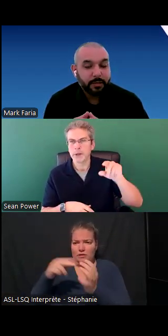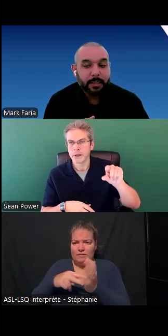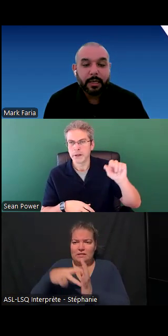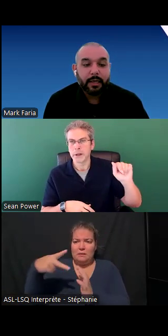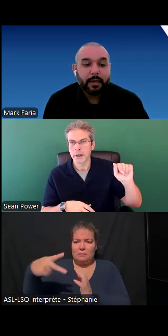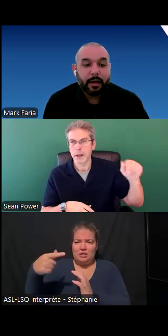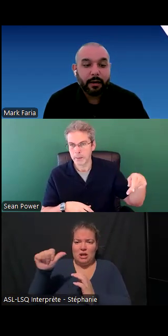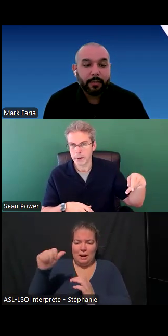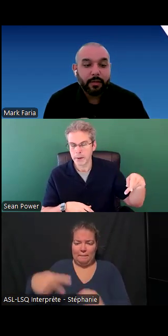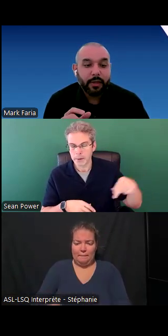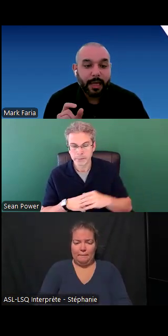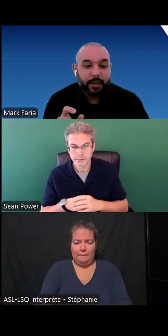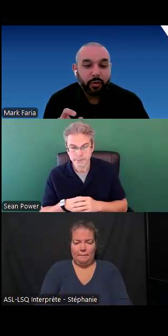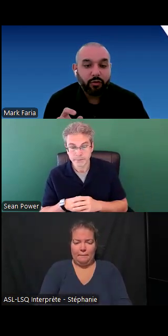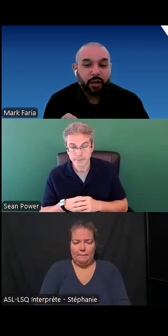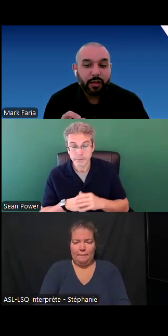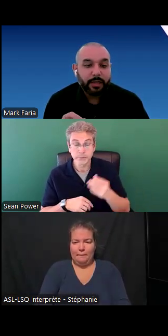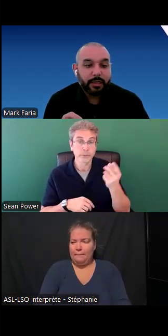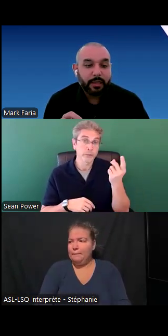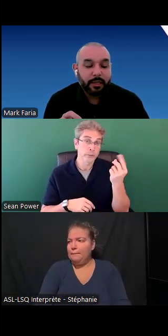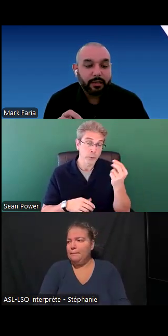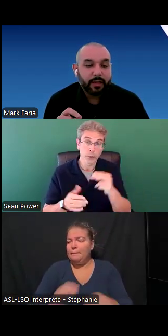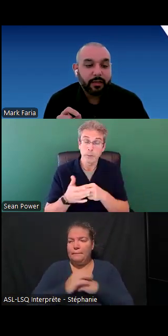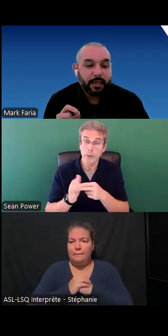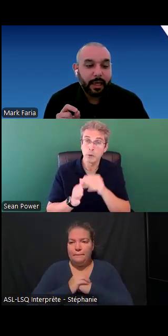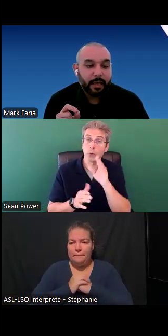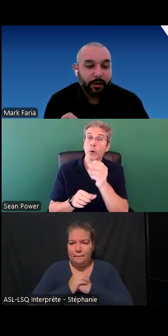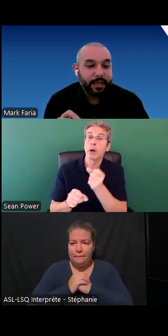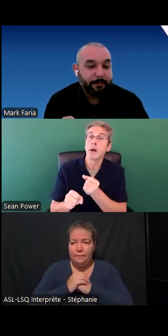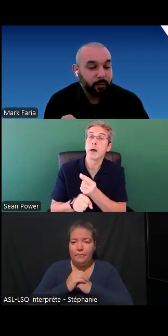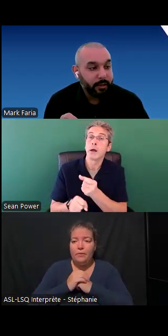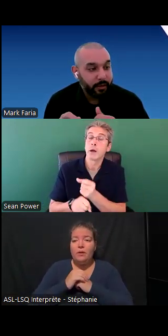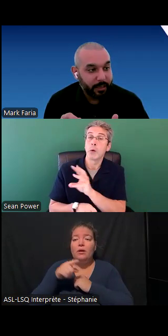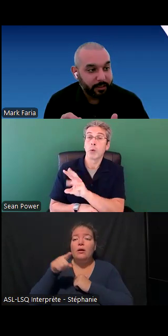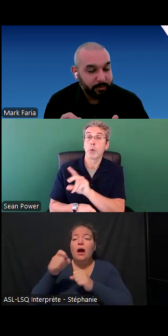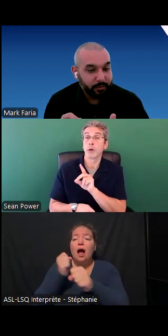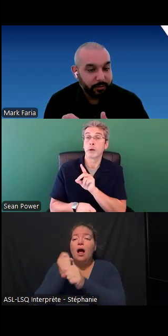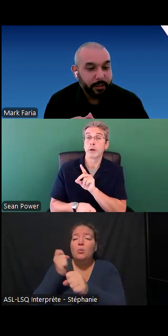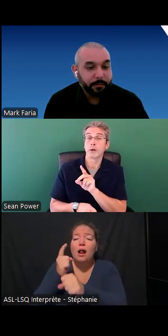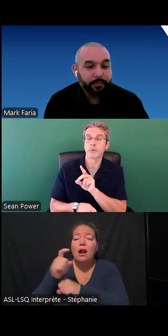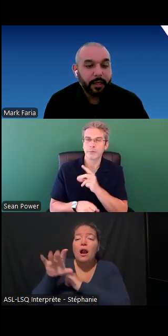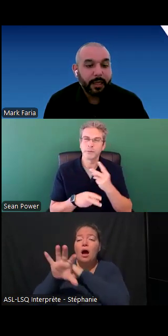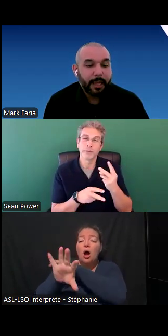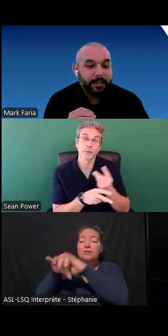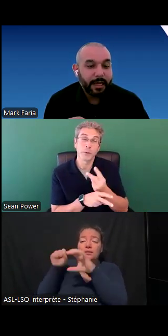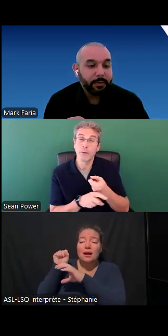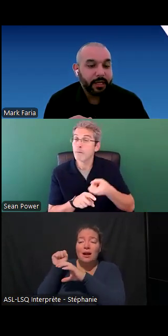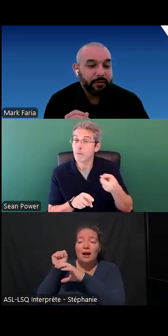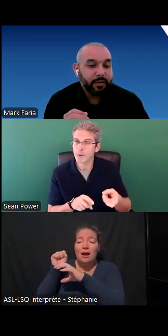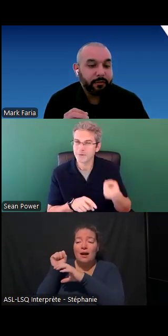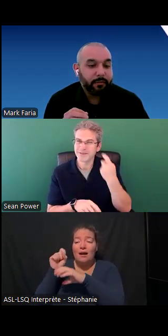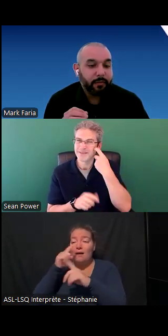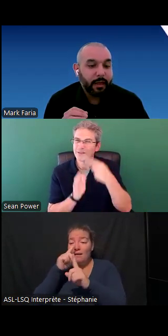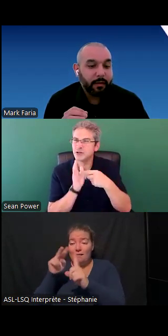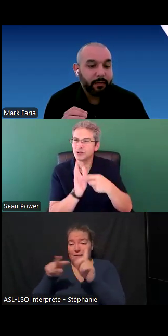plans, the annual withdrawal limit is the LDAP formula that I explained earlier, and 10%